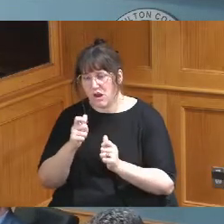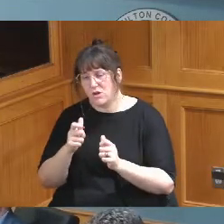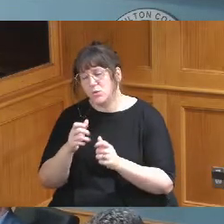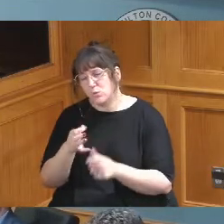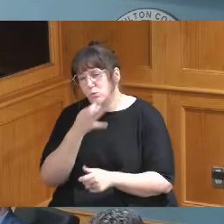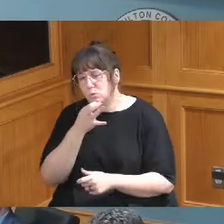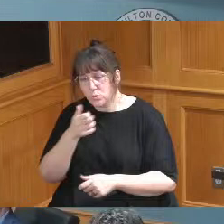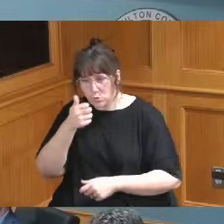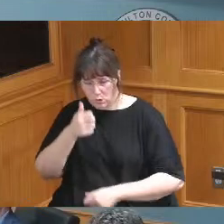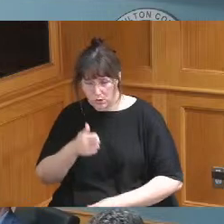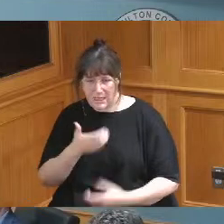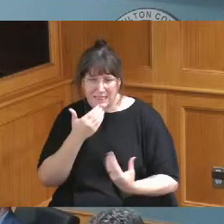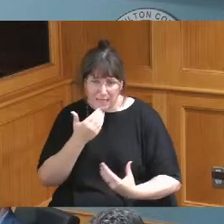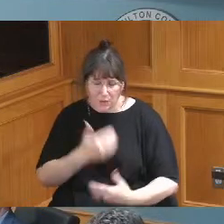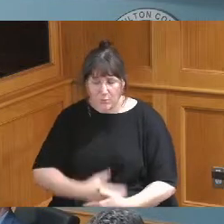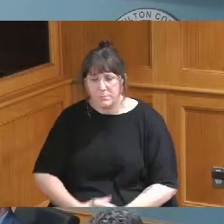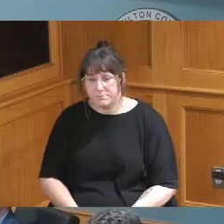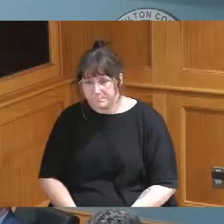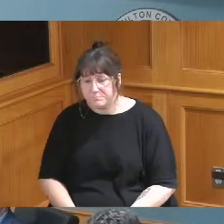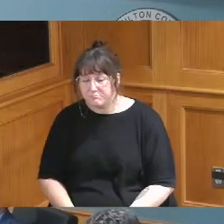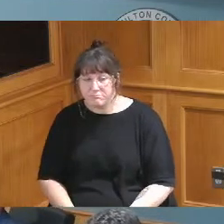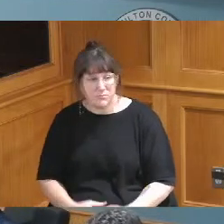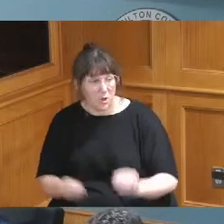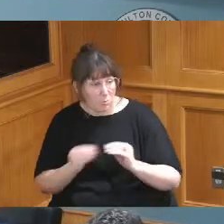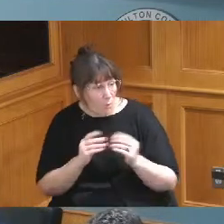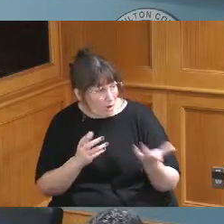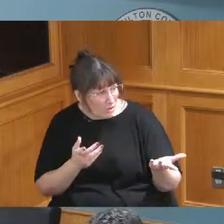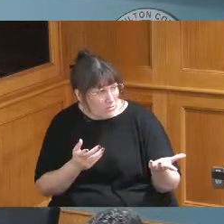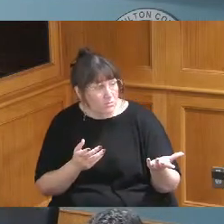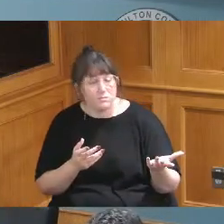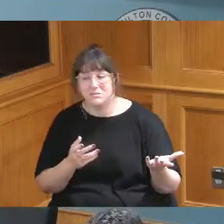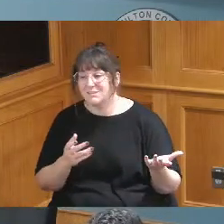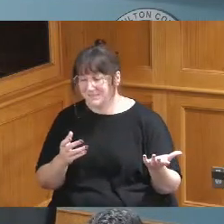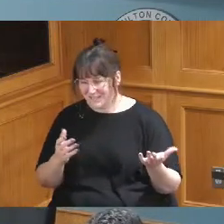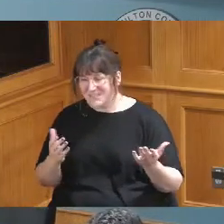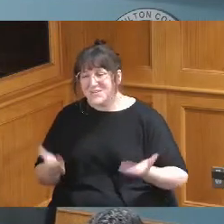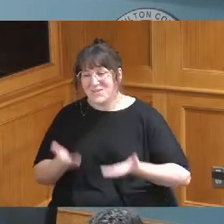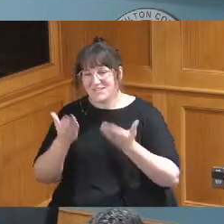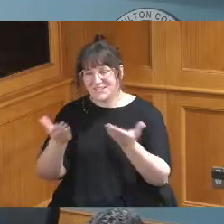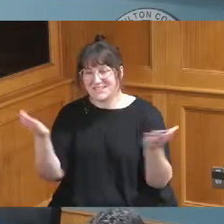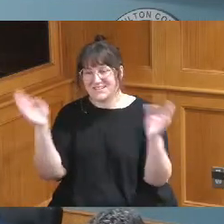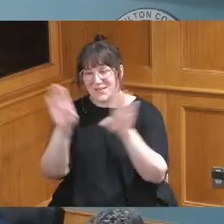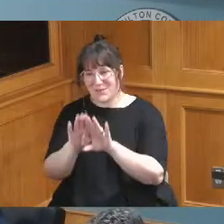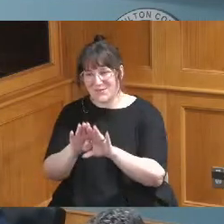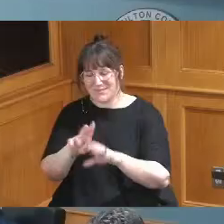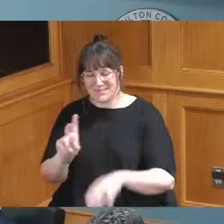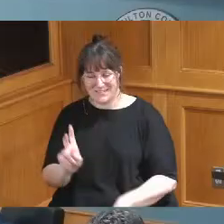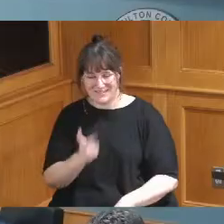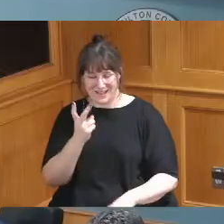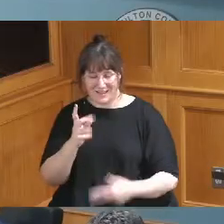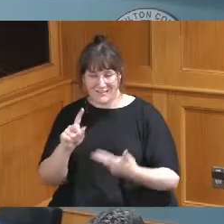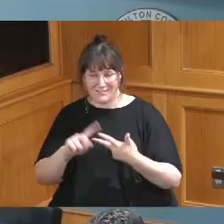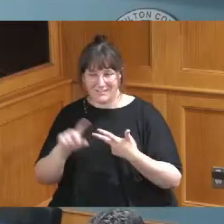quickly. Okay, great, thank you. All right, anything further? All right, I'm going to make a motion to adjourn. Second.